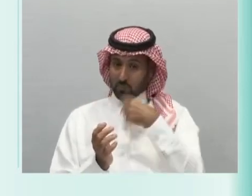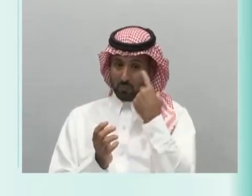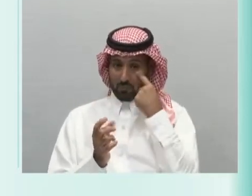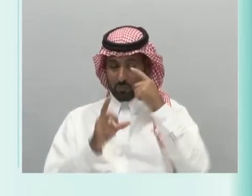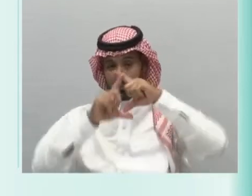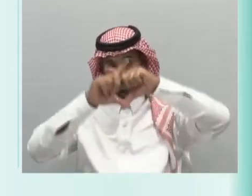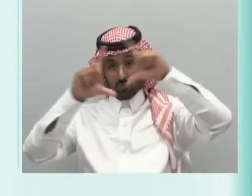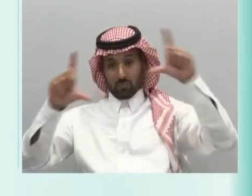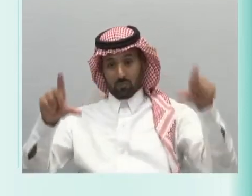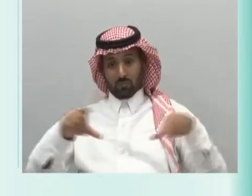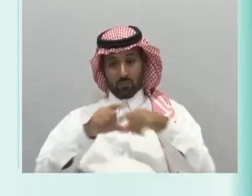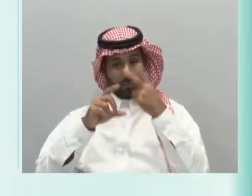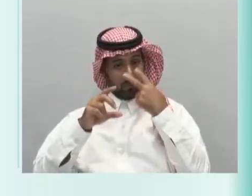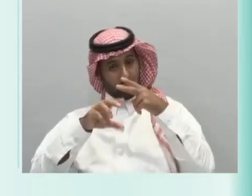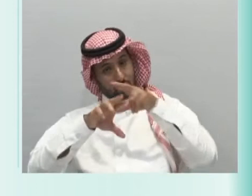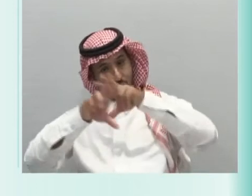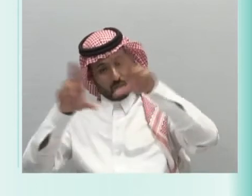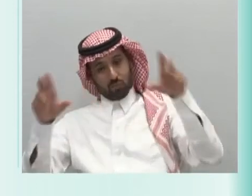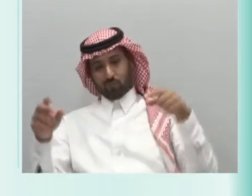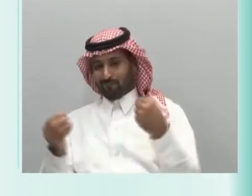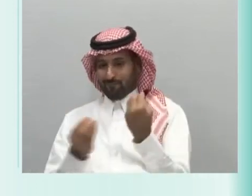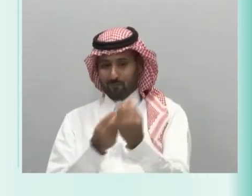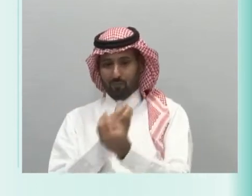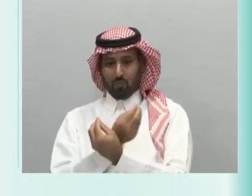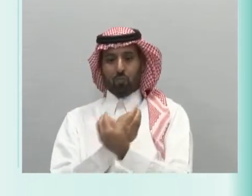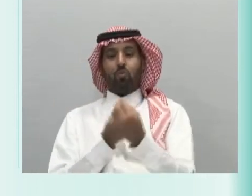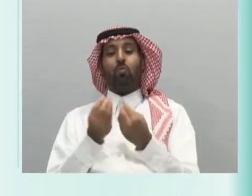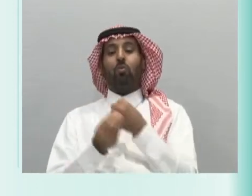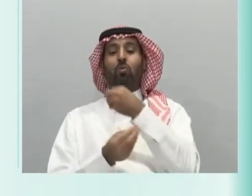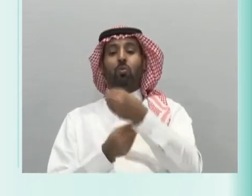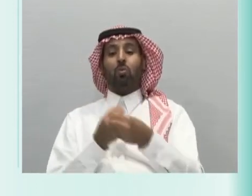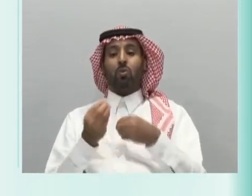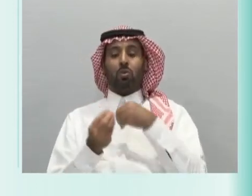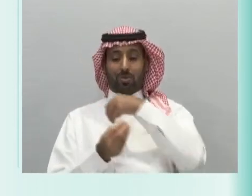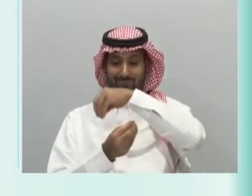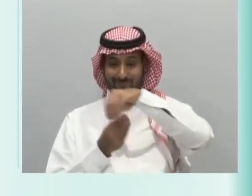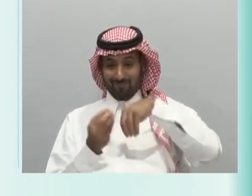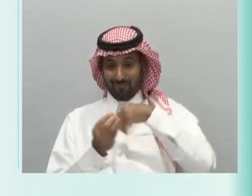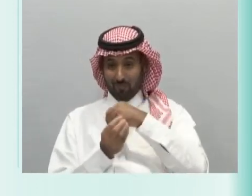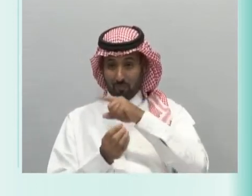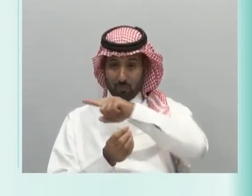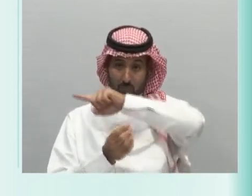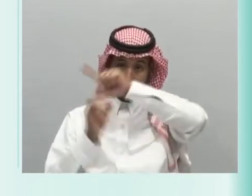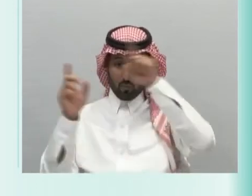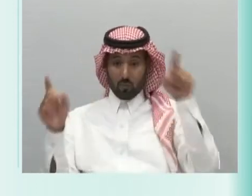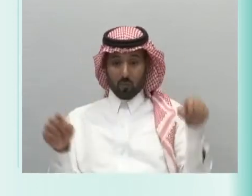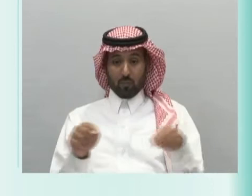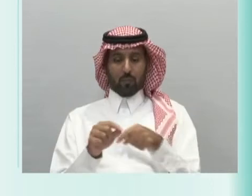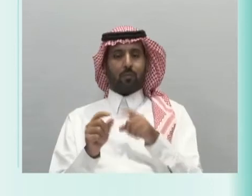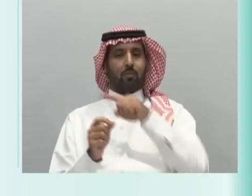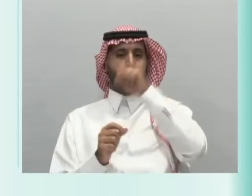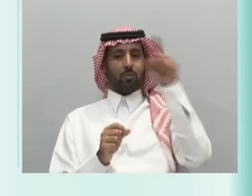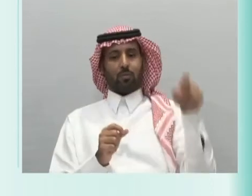can find it. It is circular. When we describe the window, the big window, he has described it